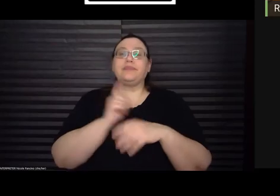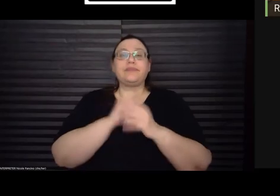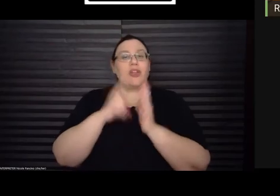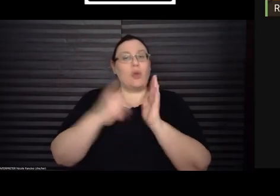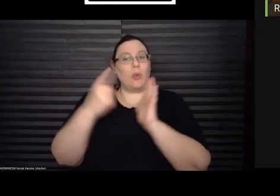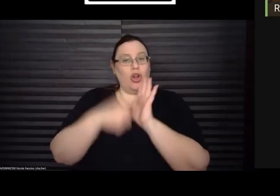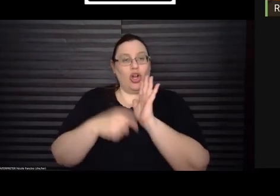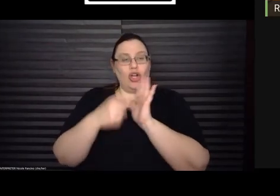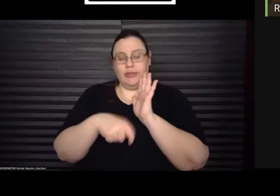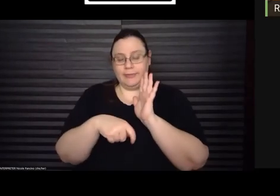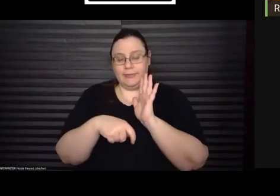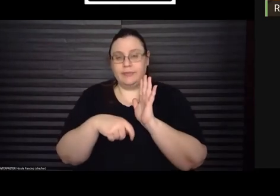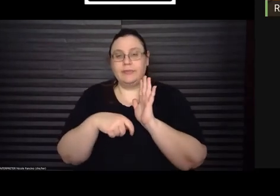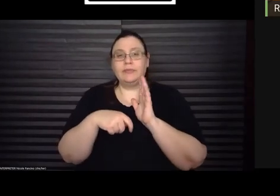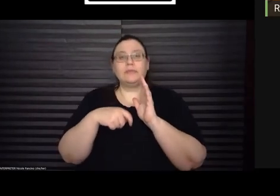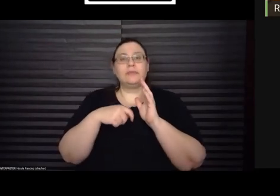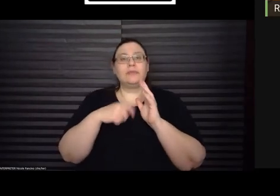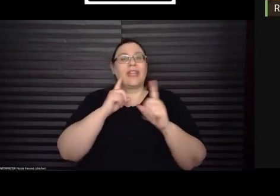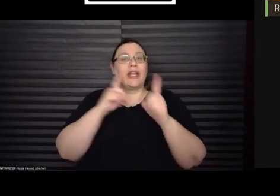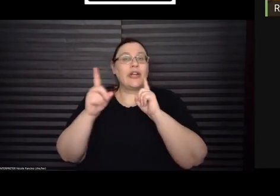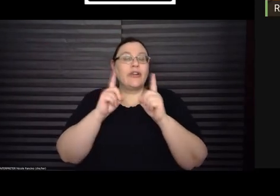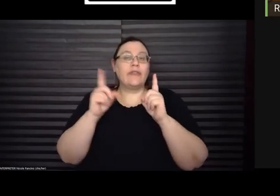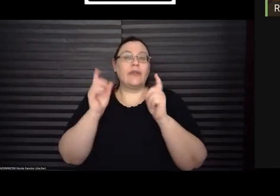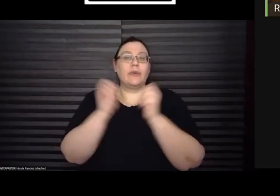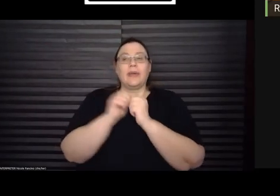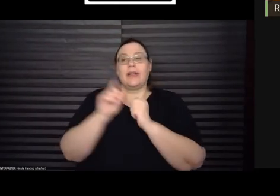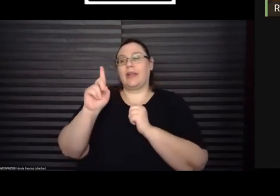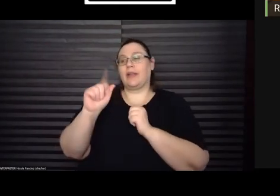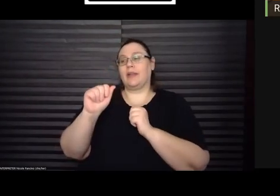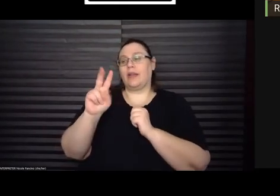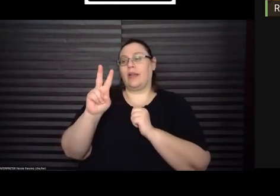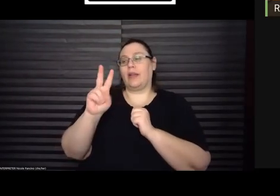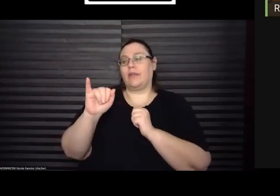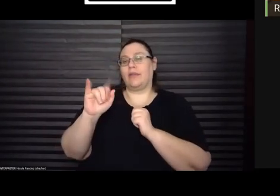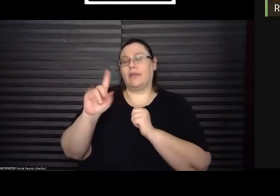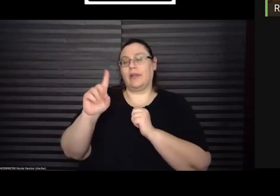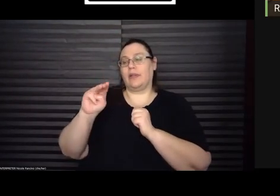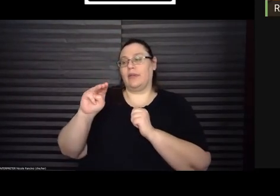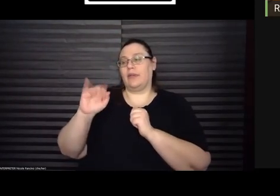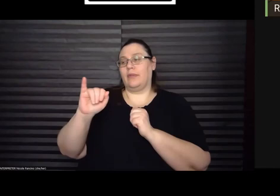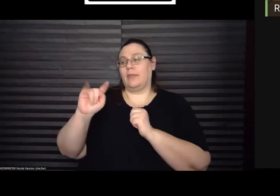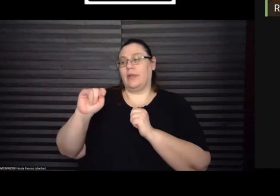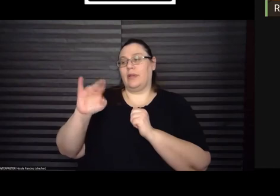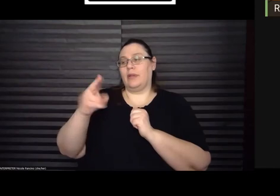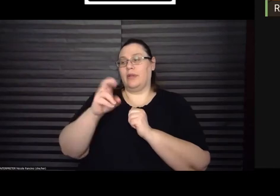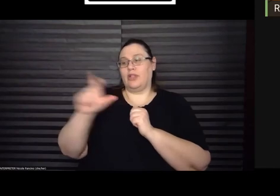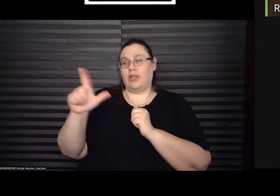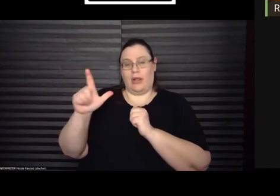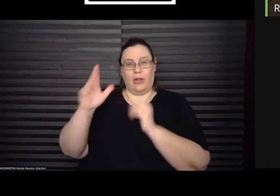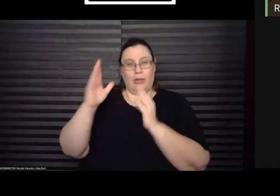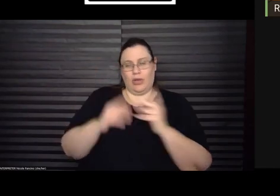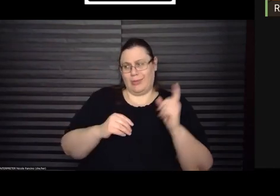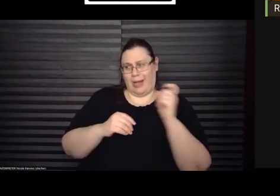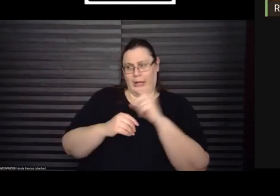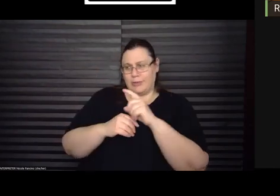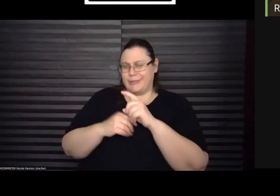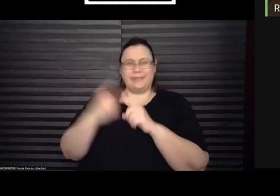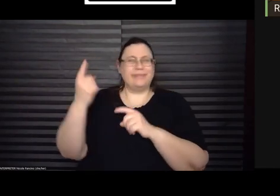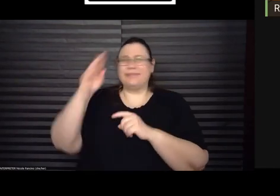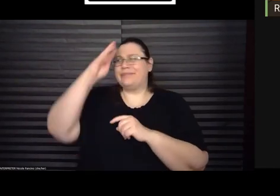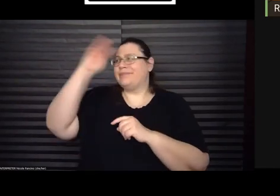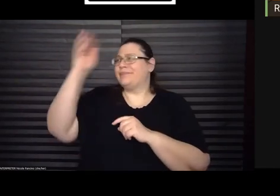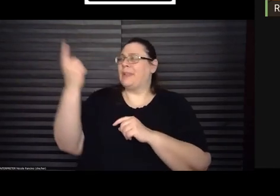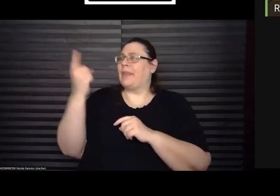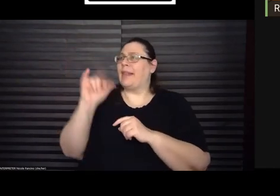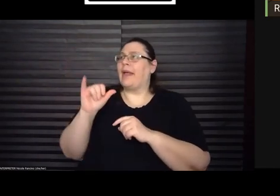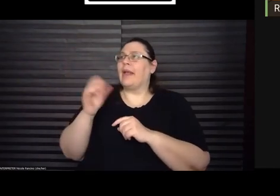I was reading this article. It was an interview with David Mitchell. And the interviewer had asked a question,